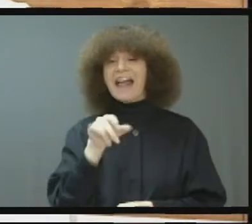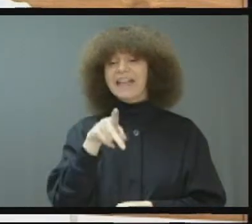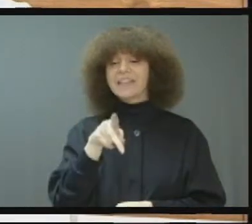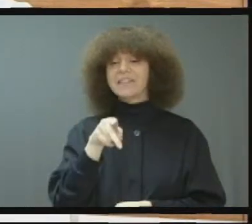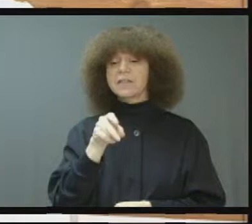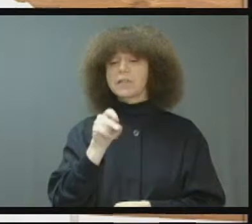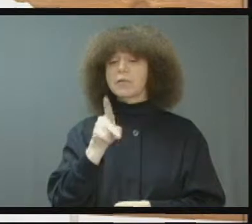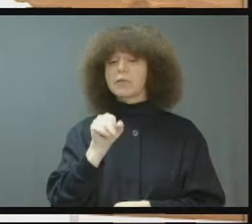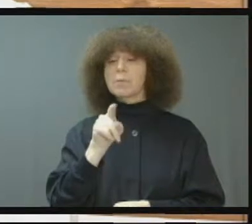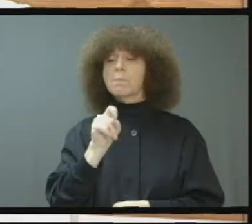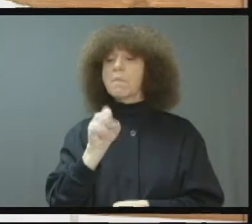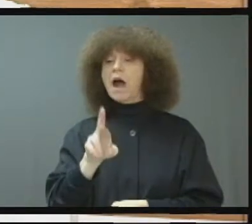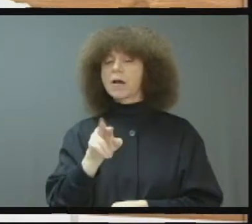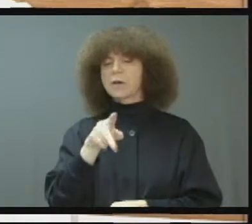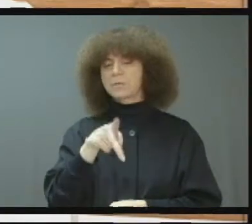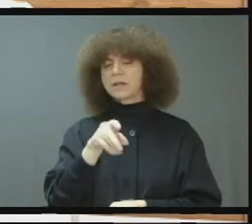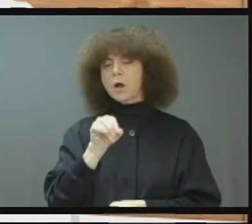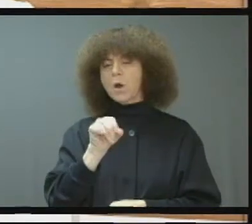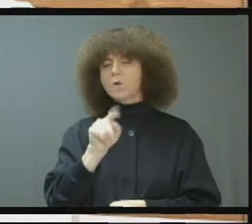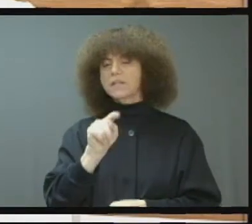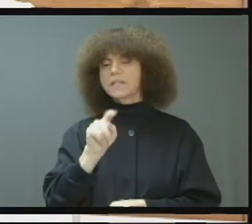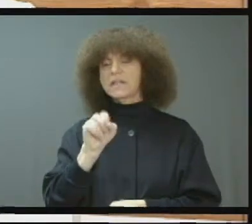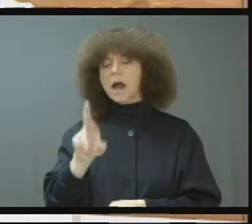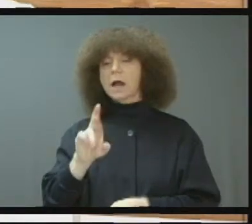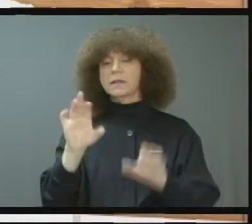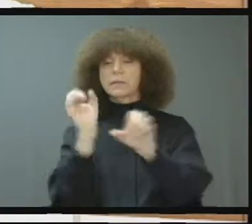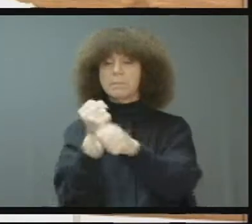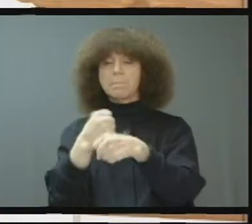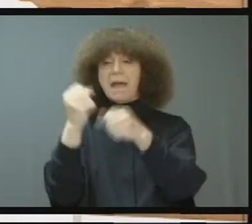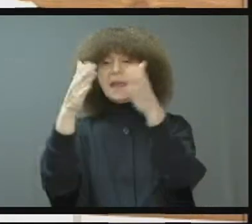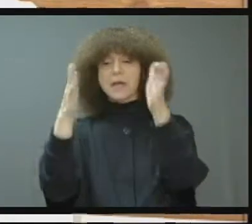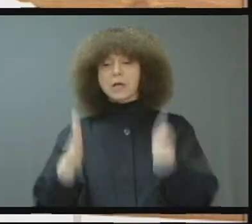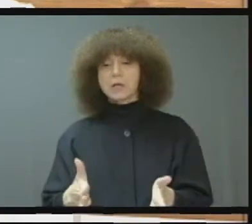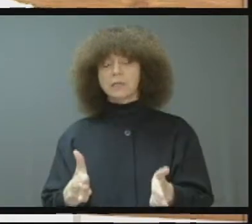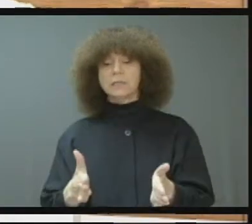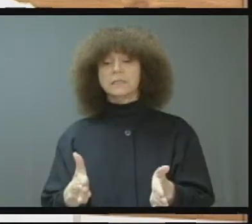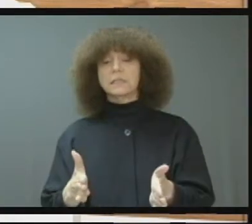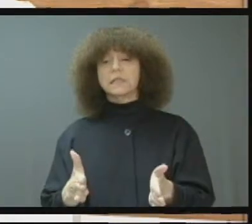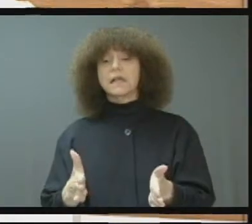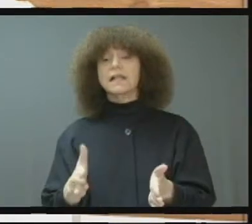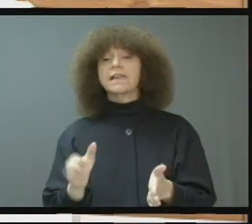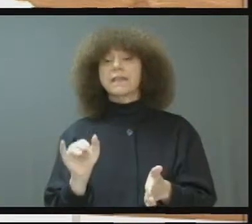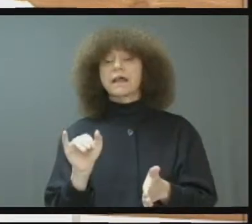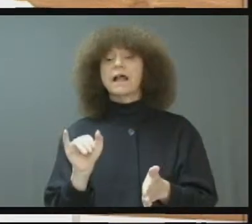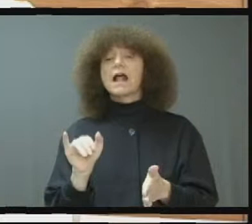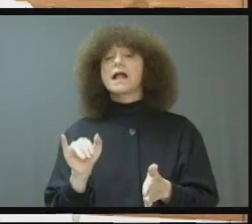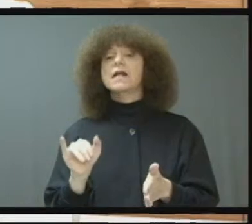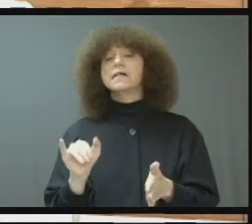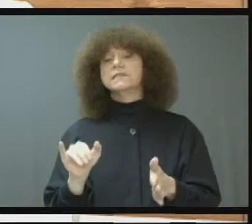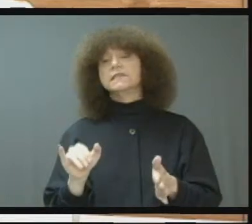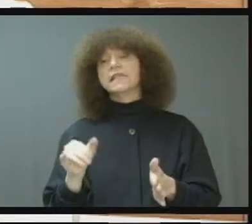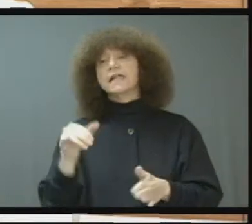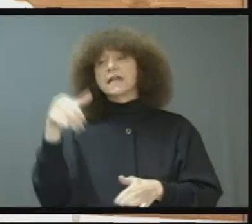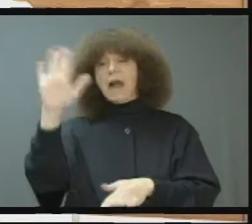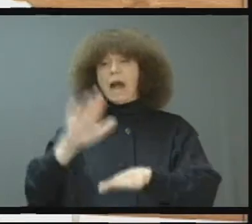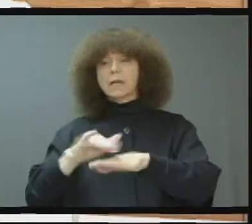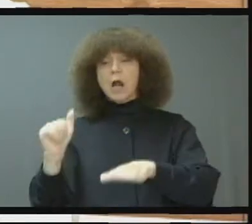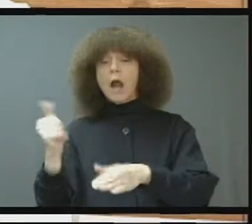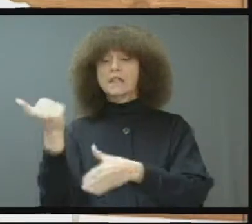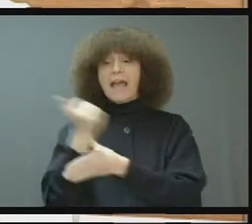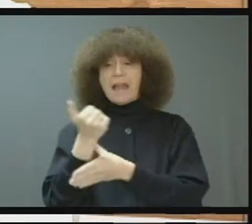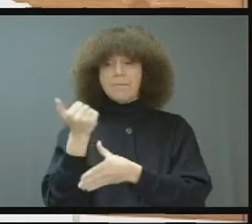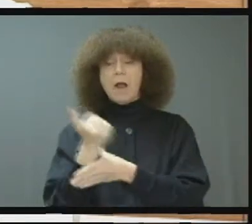the history of God's people. He called Abraham, for example, and then he shaped and molded his descendants into a